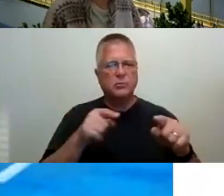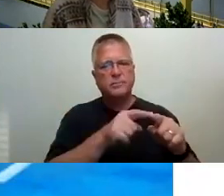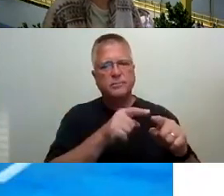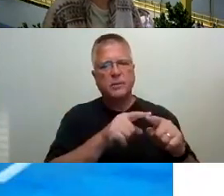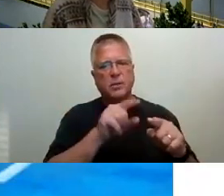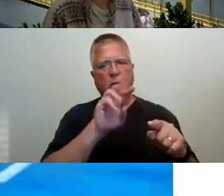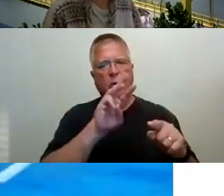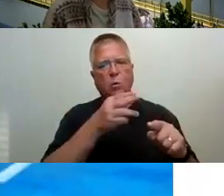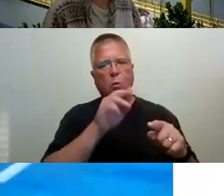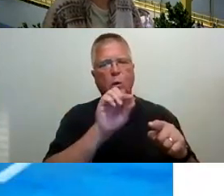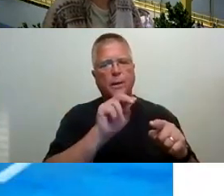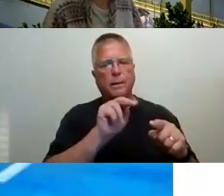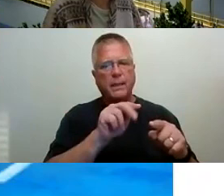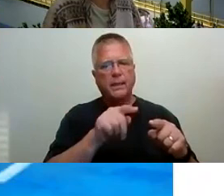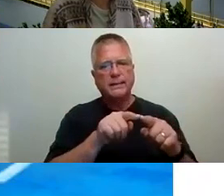Whiteman.